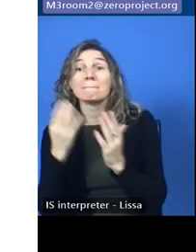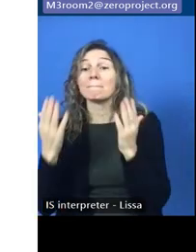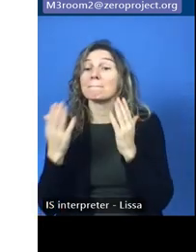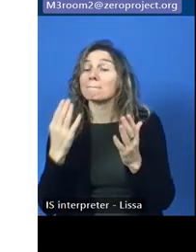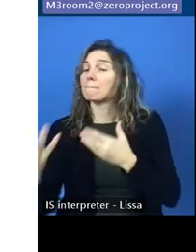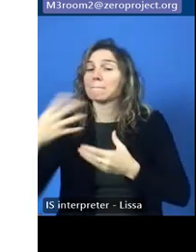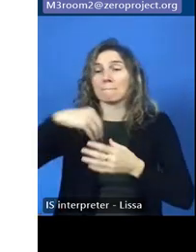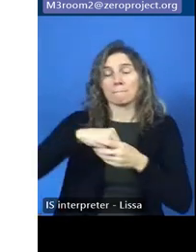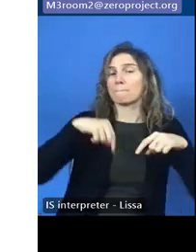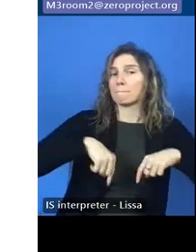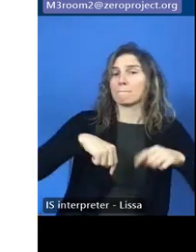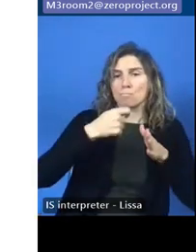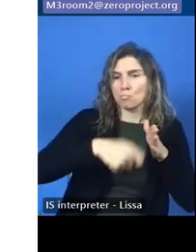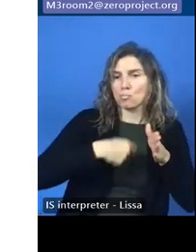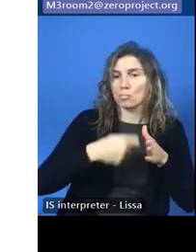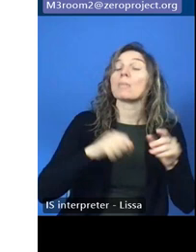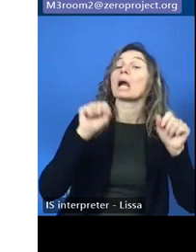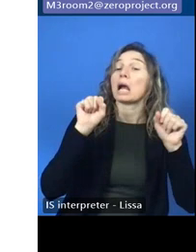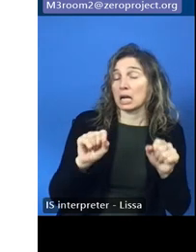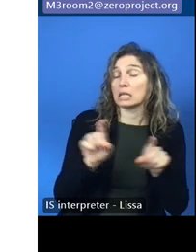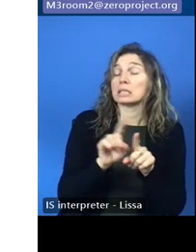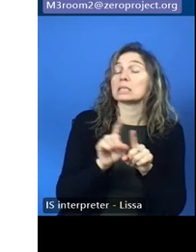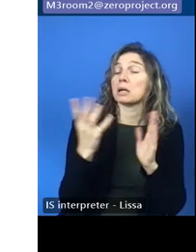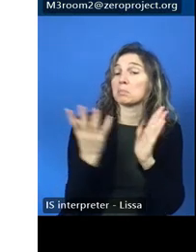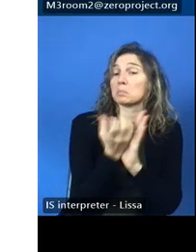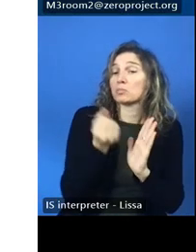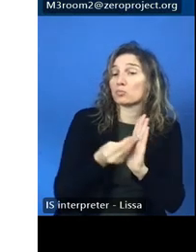project. They can also use it. And